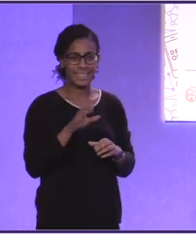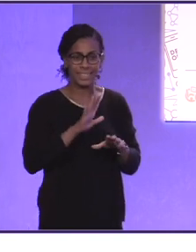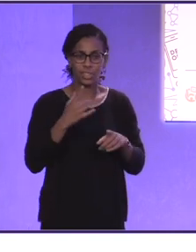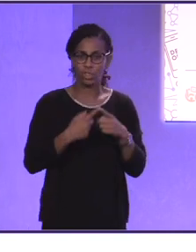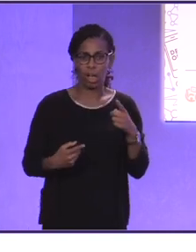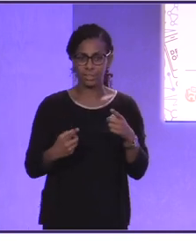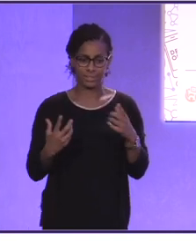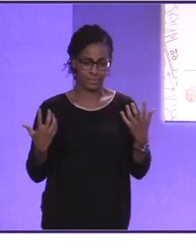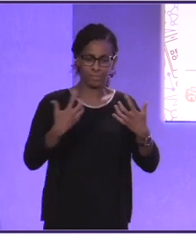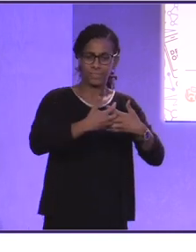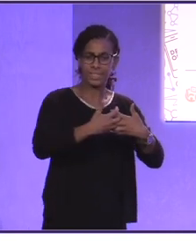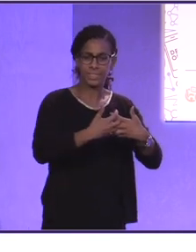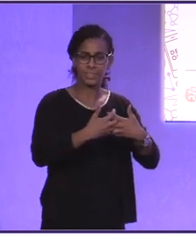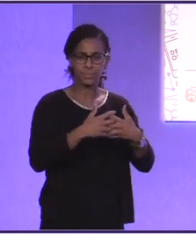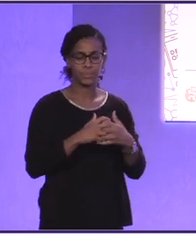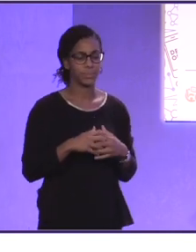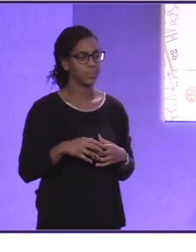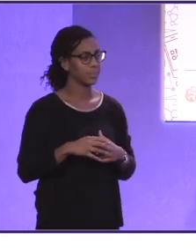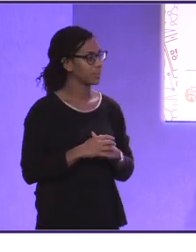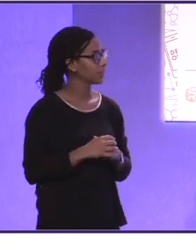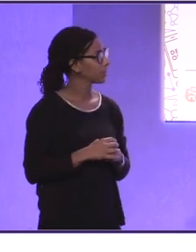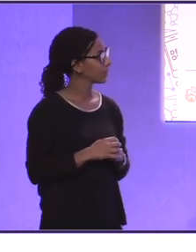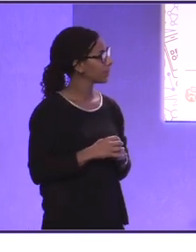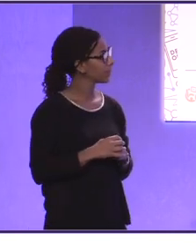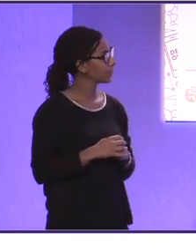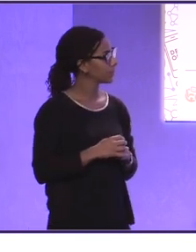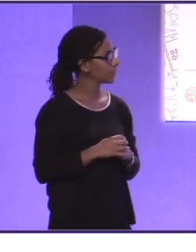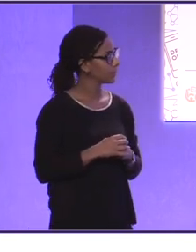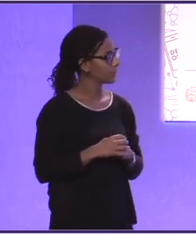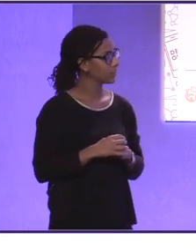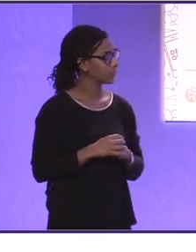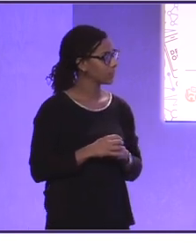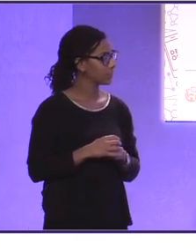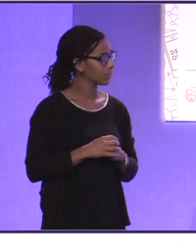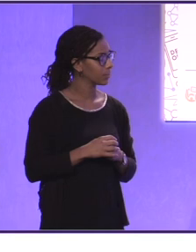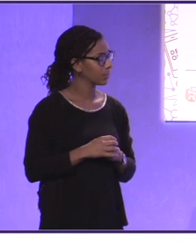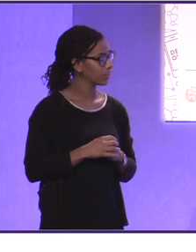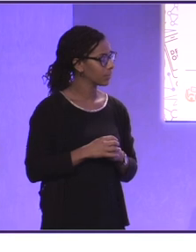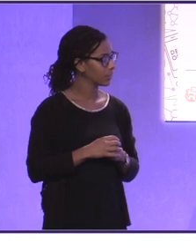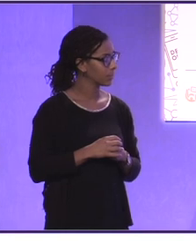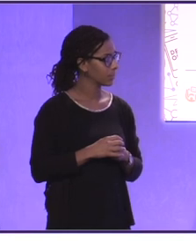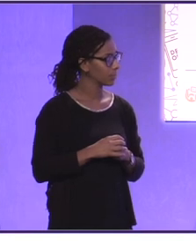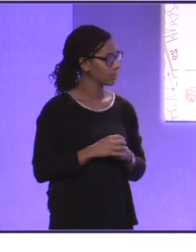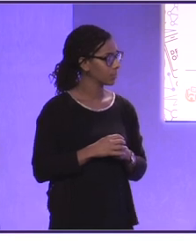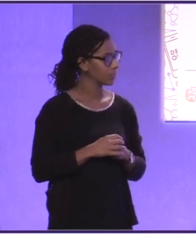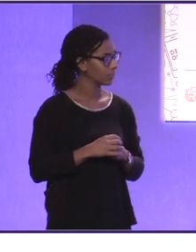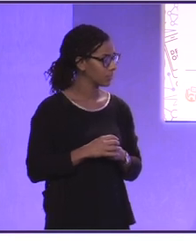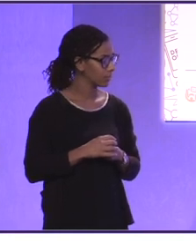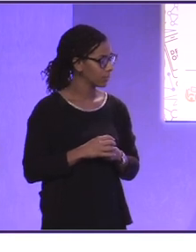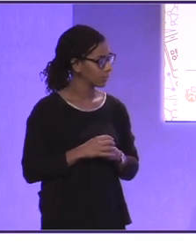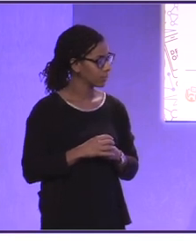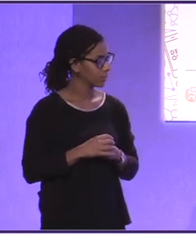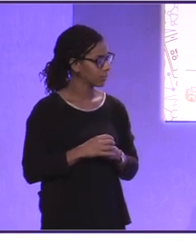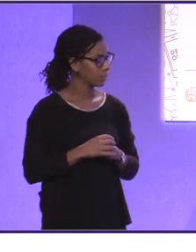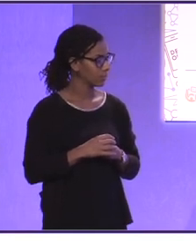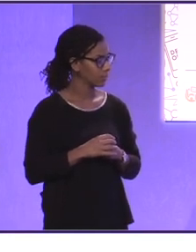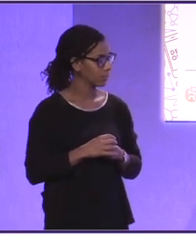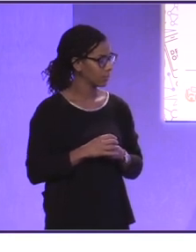there. And also, just doing proof of concepts, I had bunched through the whole